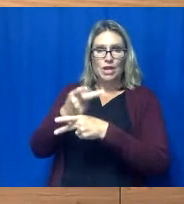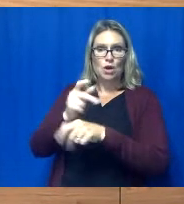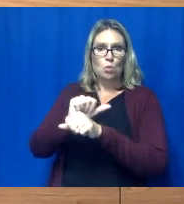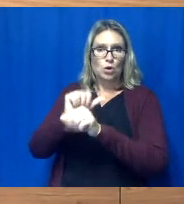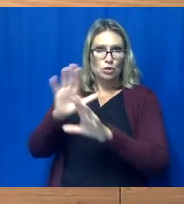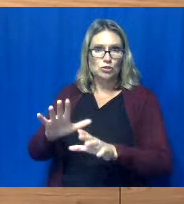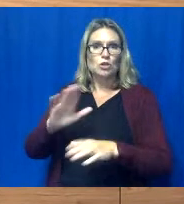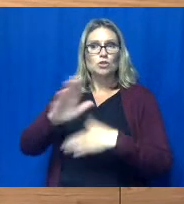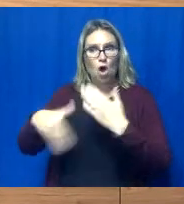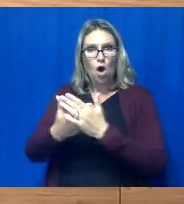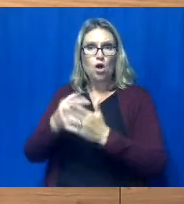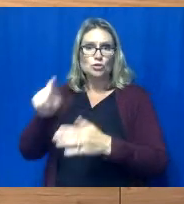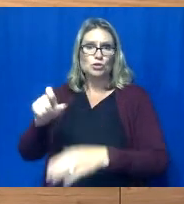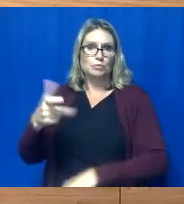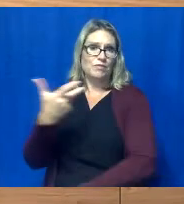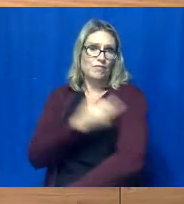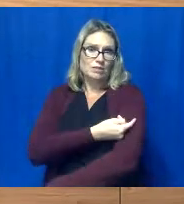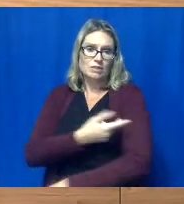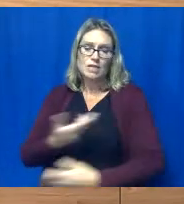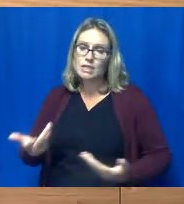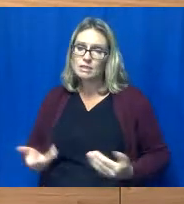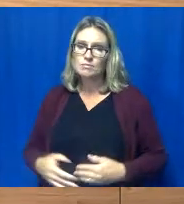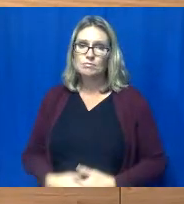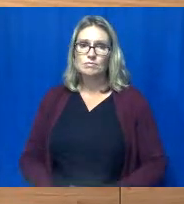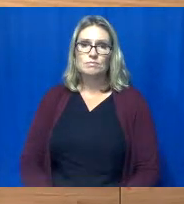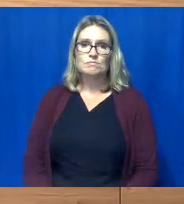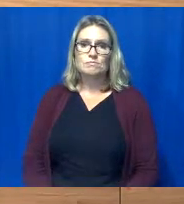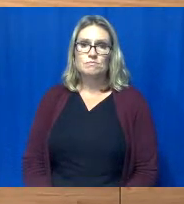all be vaccinated as well?